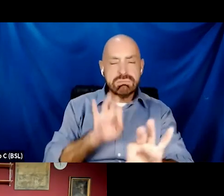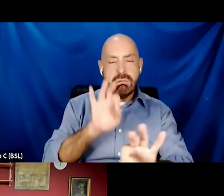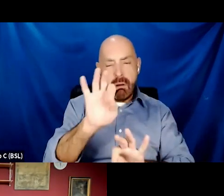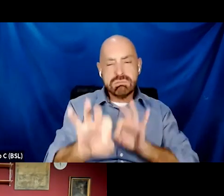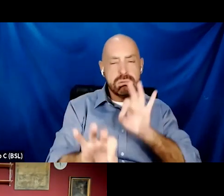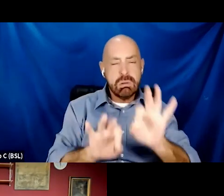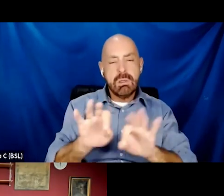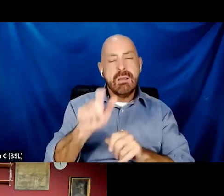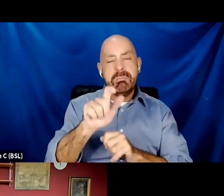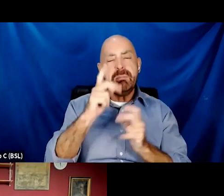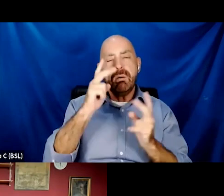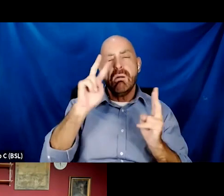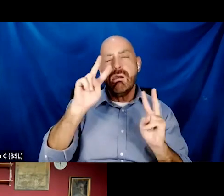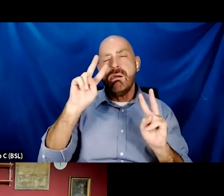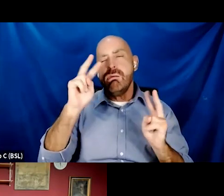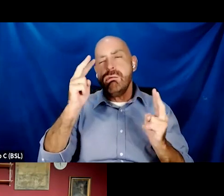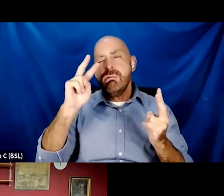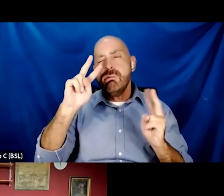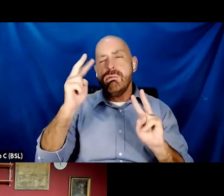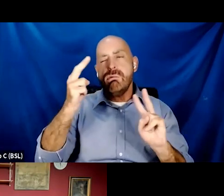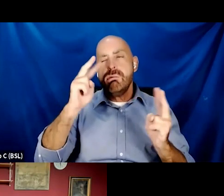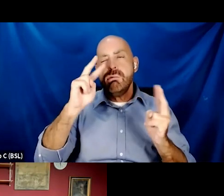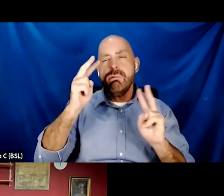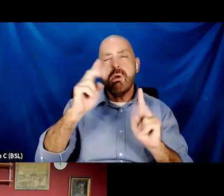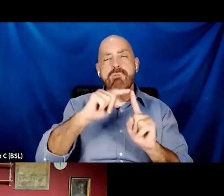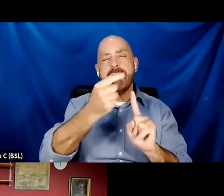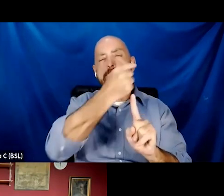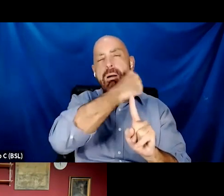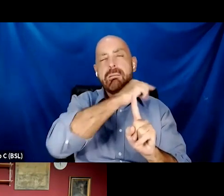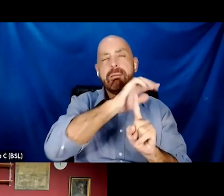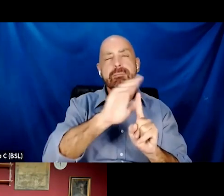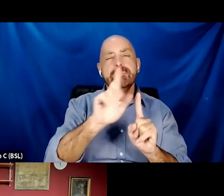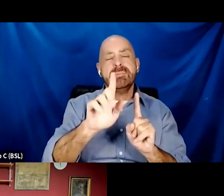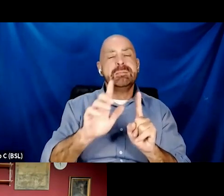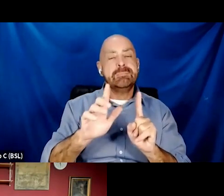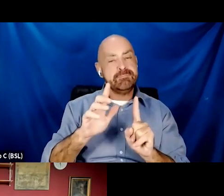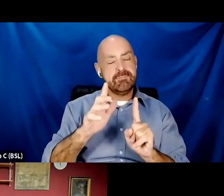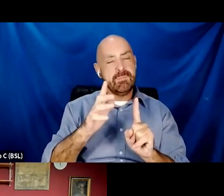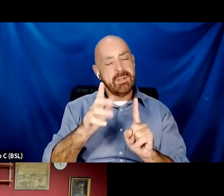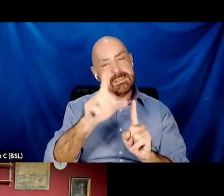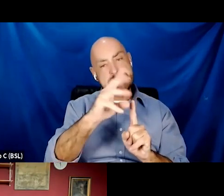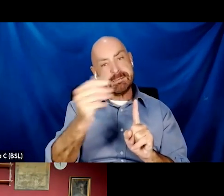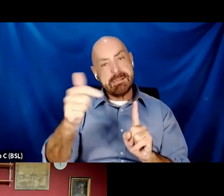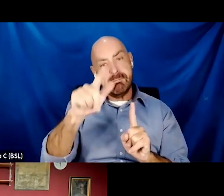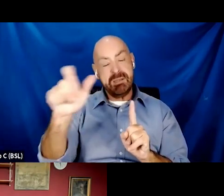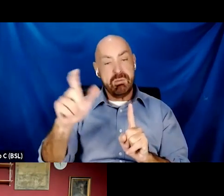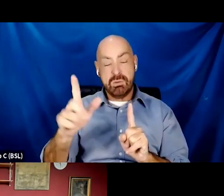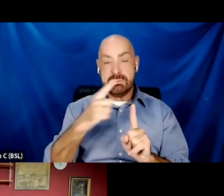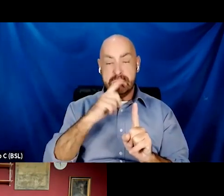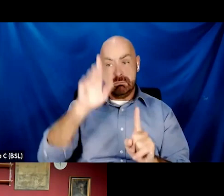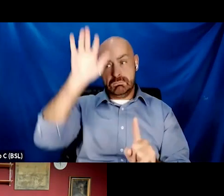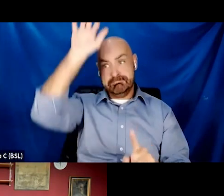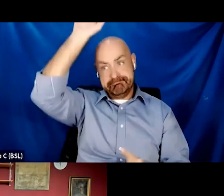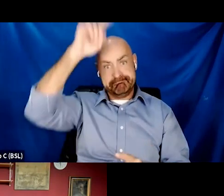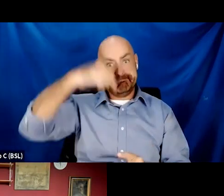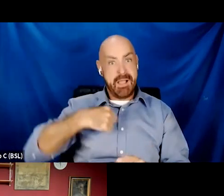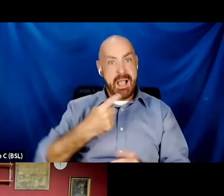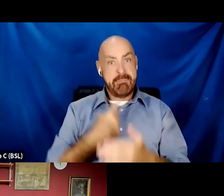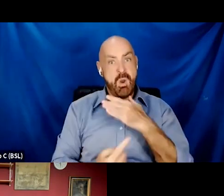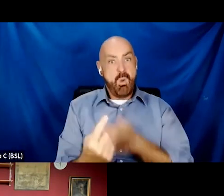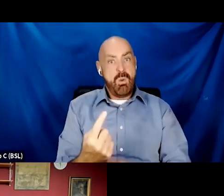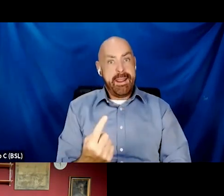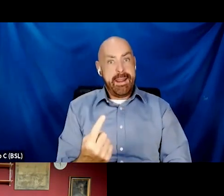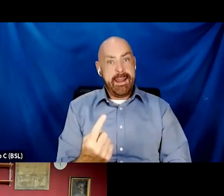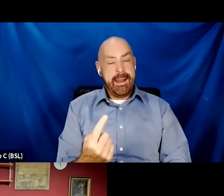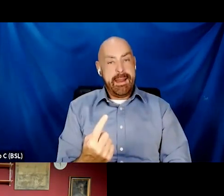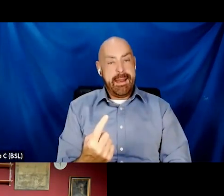memories of the past occurring. But certainly people who say they are lonely are much more likely in the survey to say that